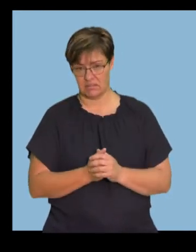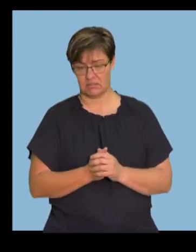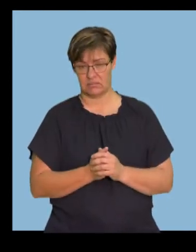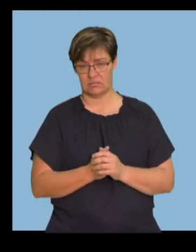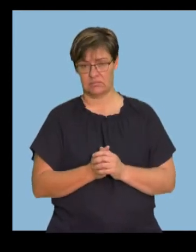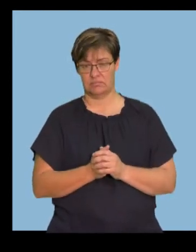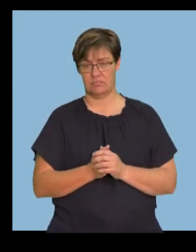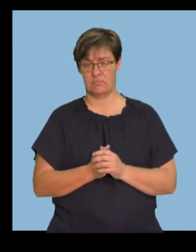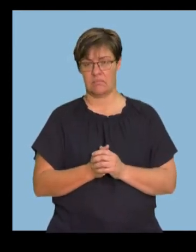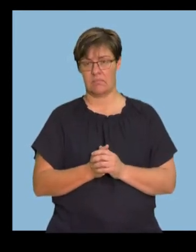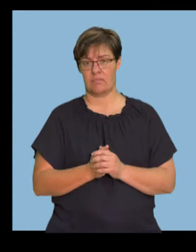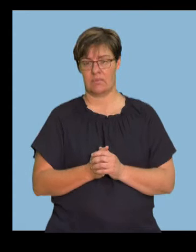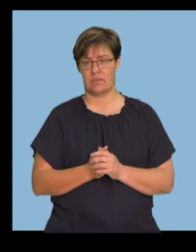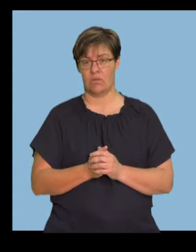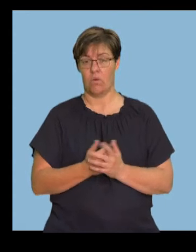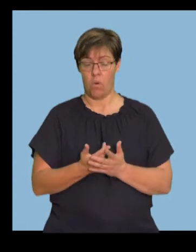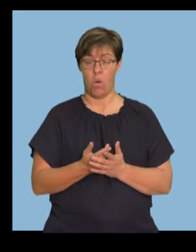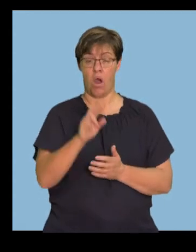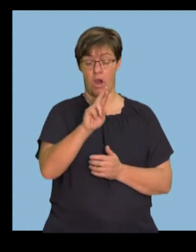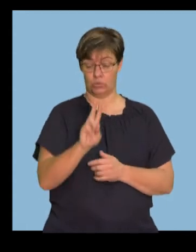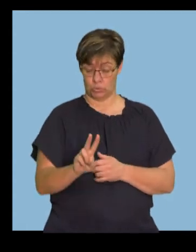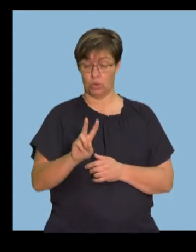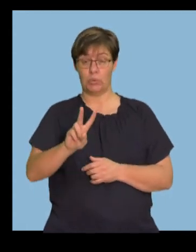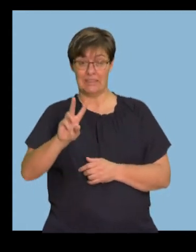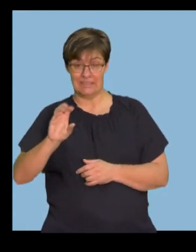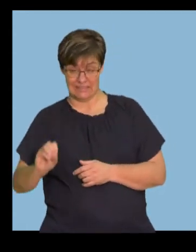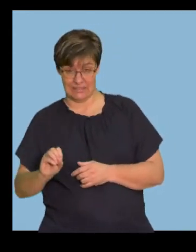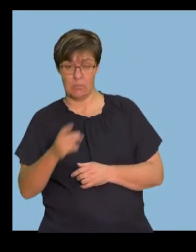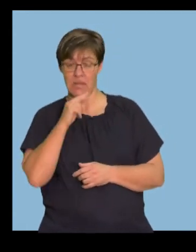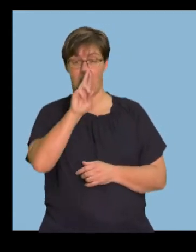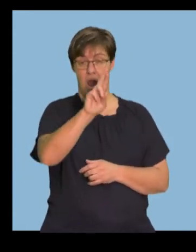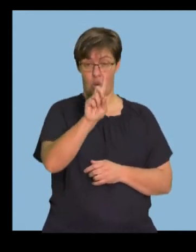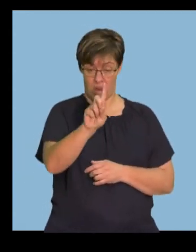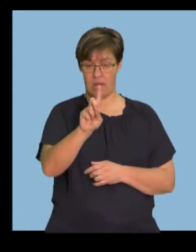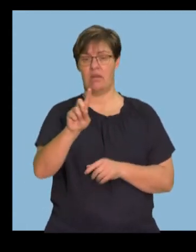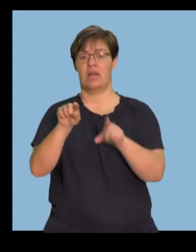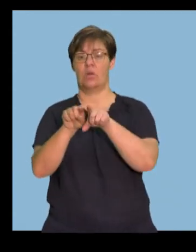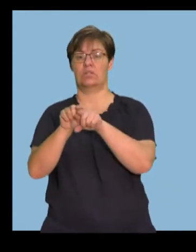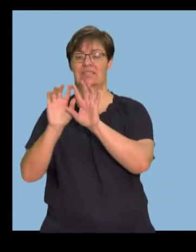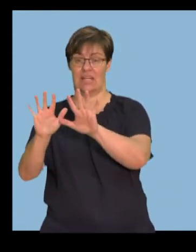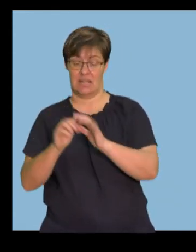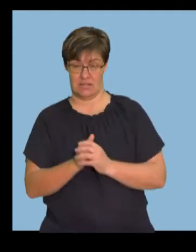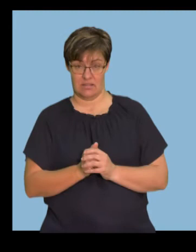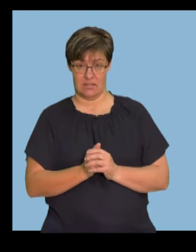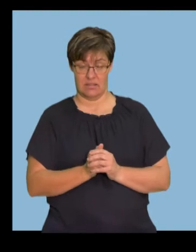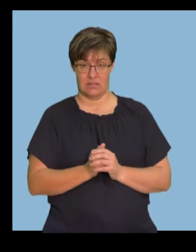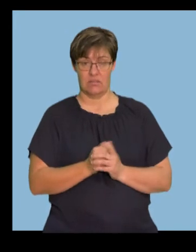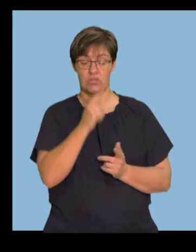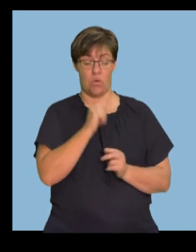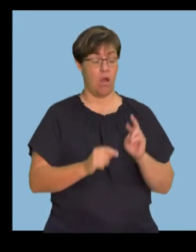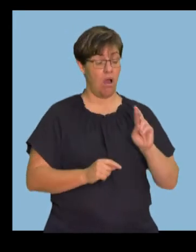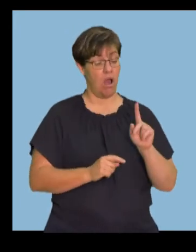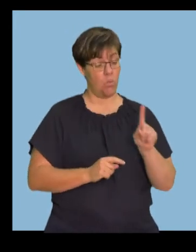then resistor 2, if it's 20, it means R1 is going to be 10. In other words, we are saying that